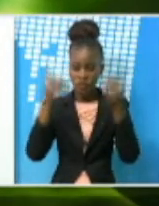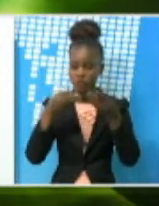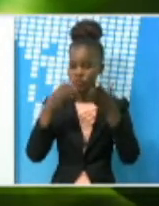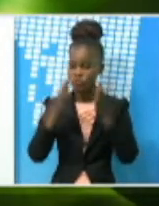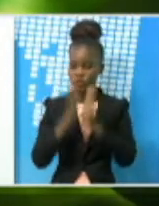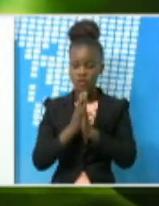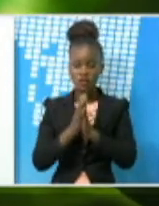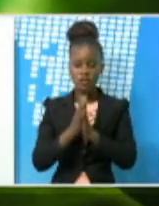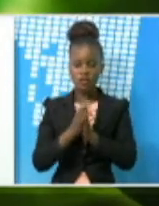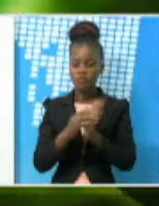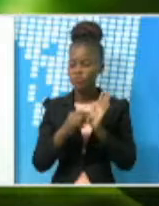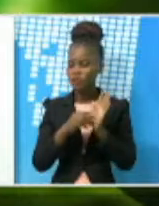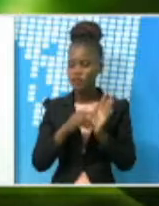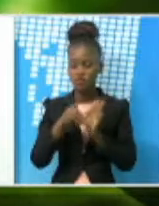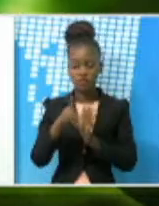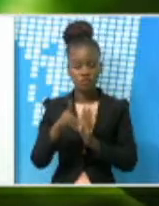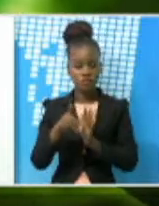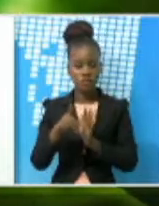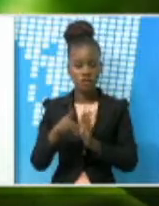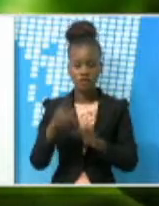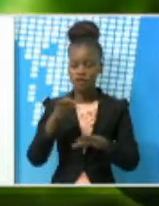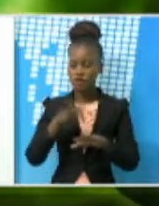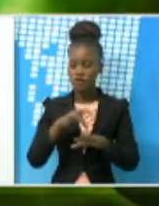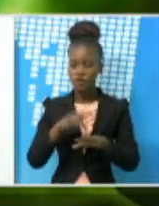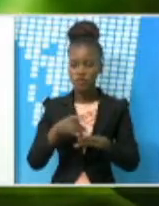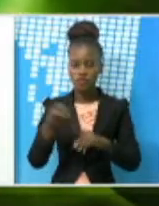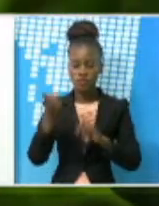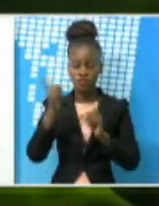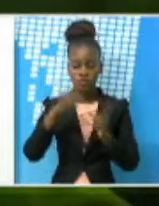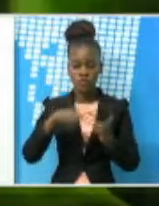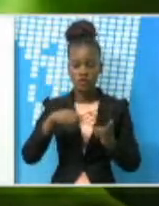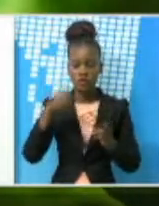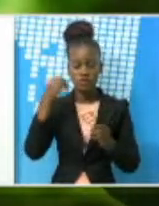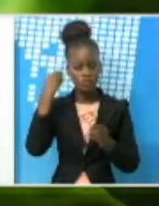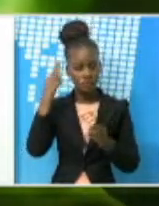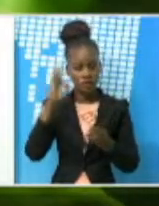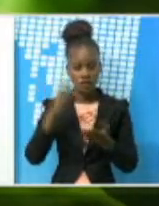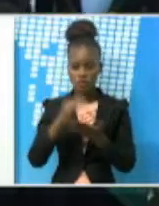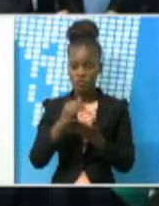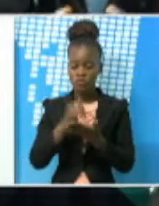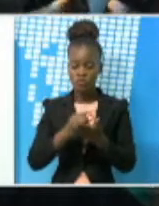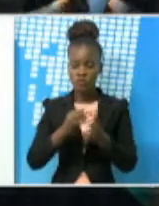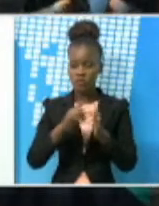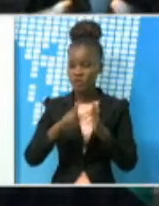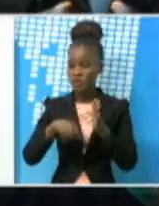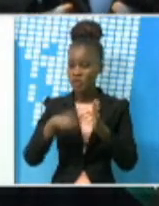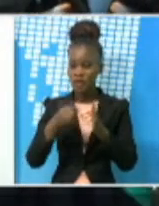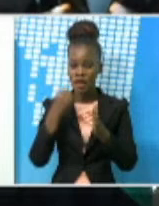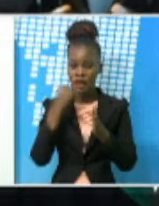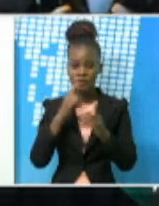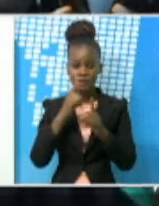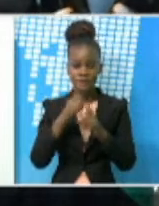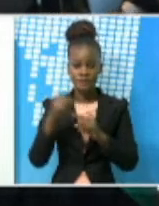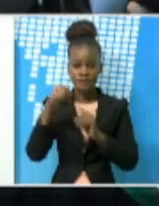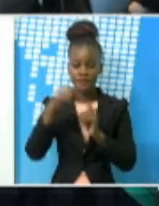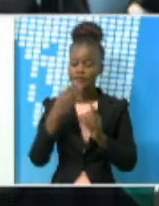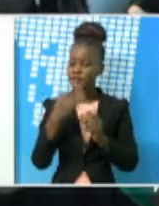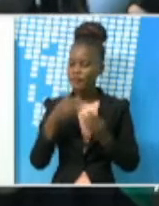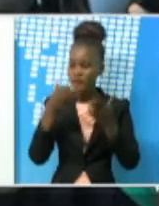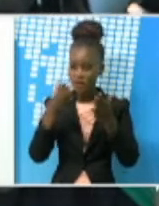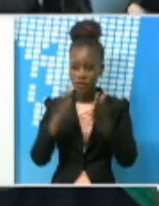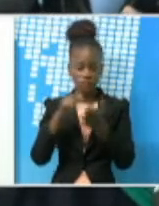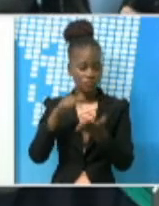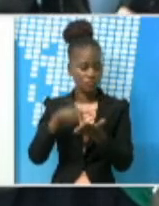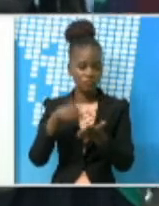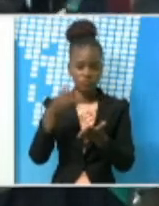the Executive Director at Advocates Coalition for Development and Environment, emphasized the need to decentralize